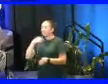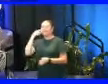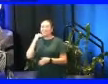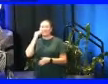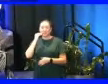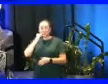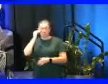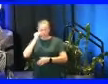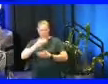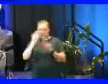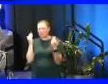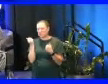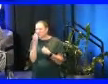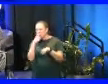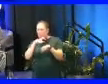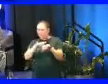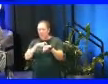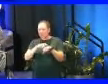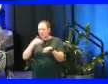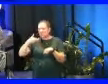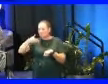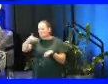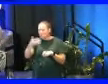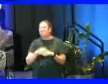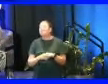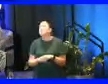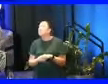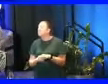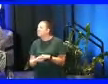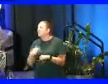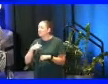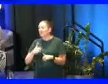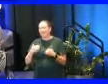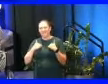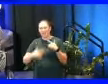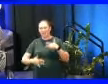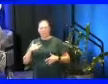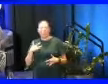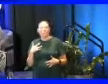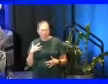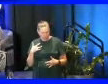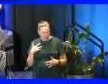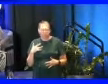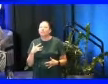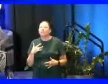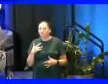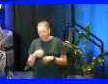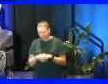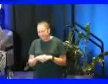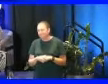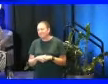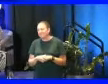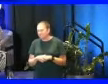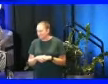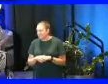experienced homeless a few times in my life. I live with bipolar disorder. It is